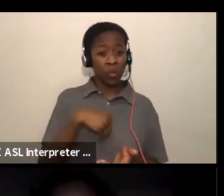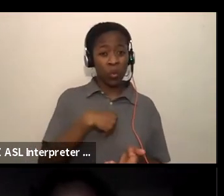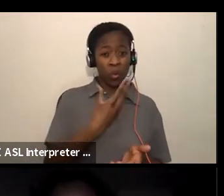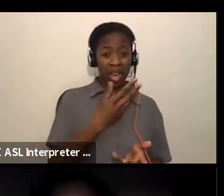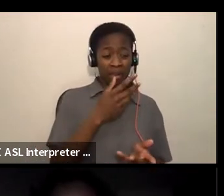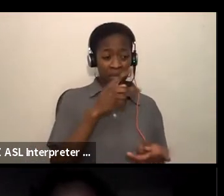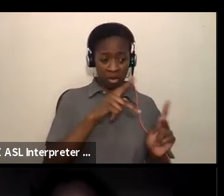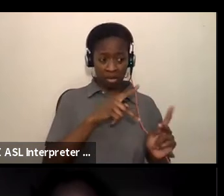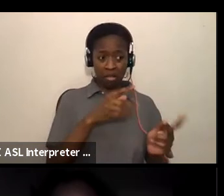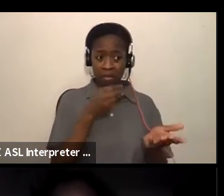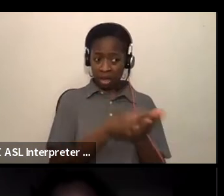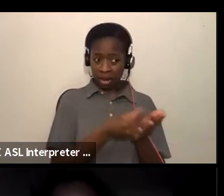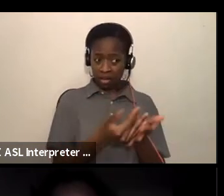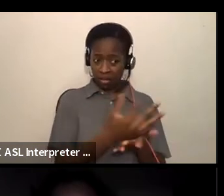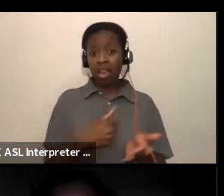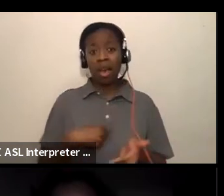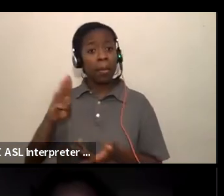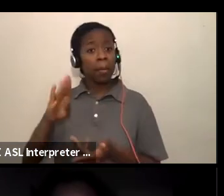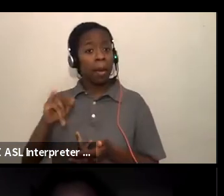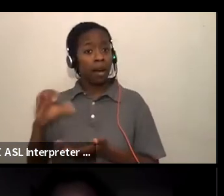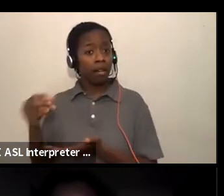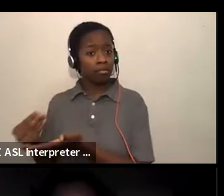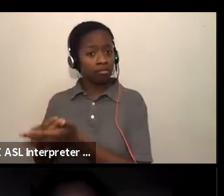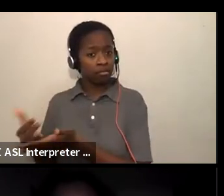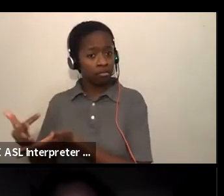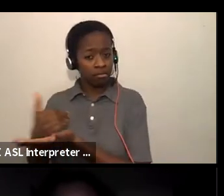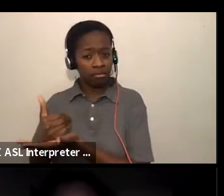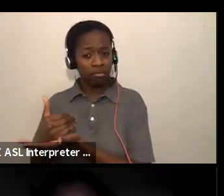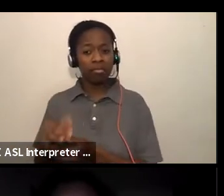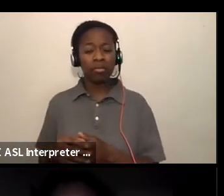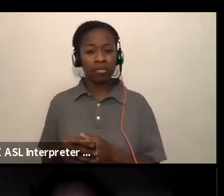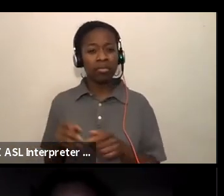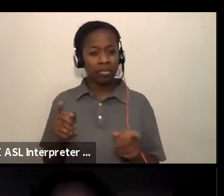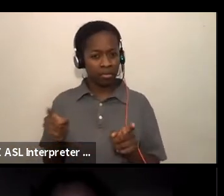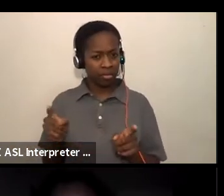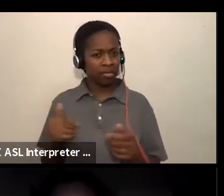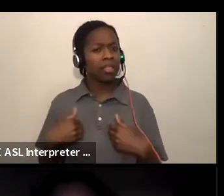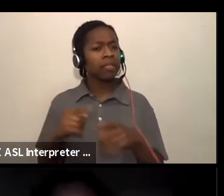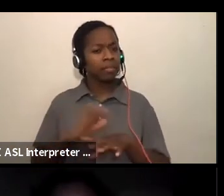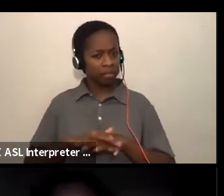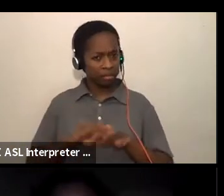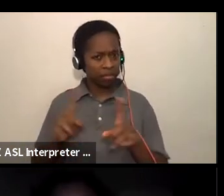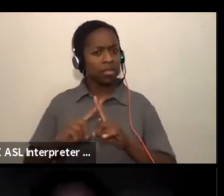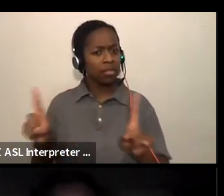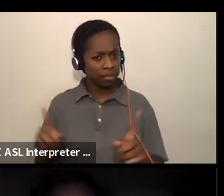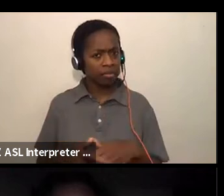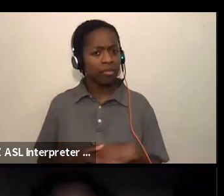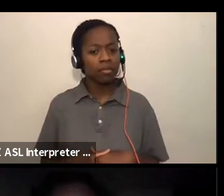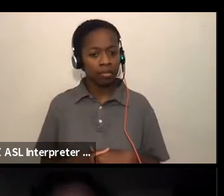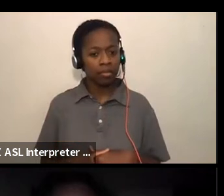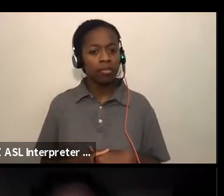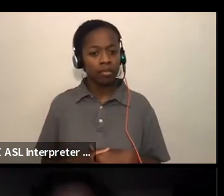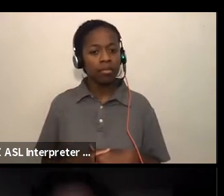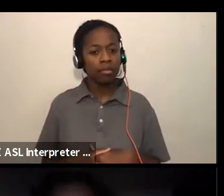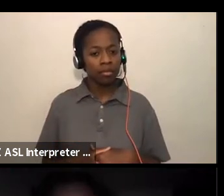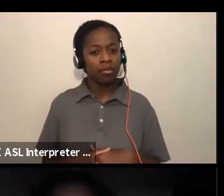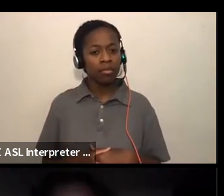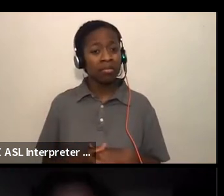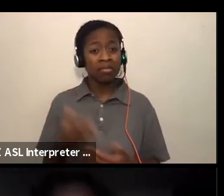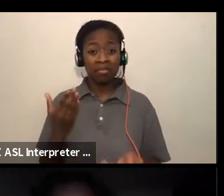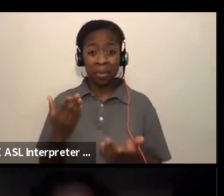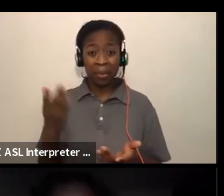where. And especially like a challenge to the white theaters too, I think it's like, maybe broadening their